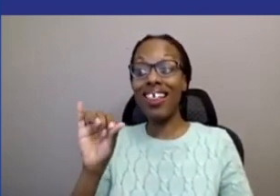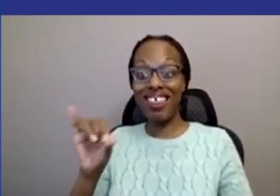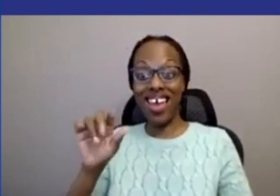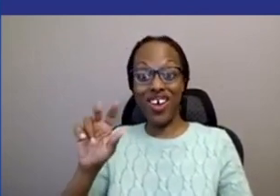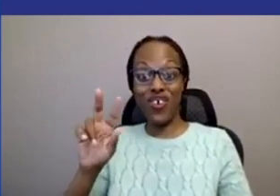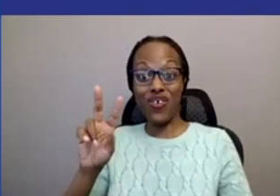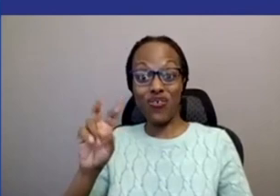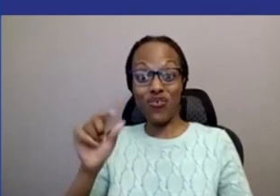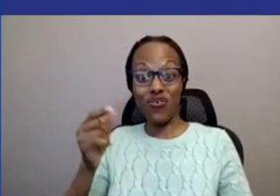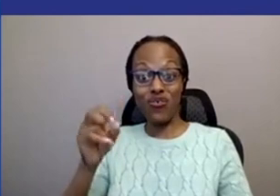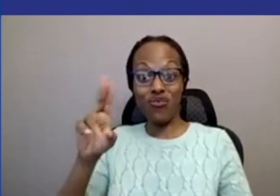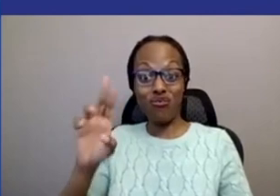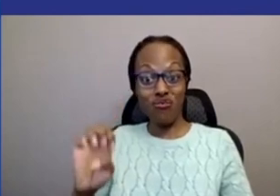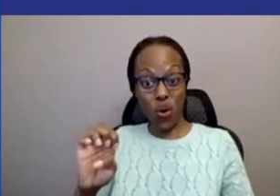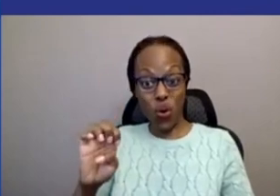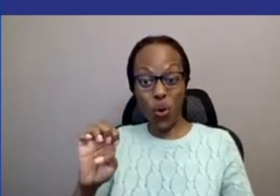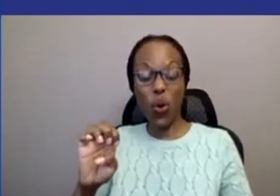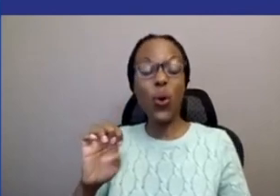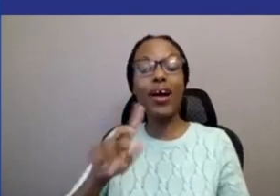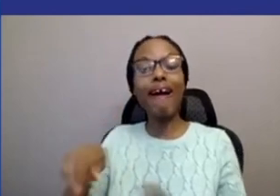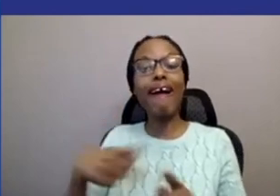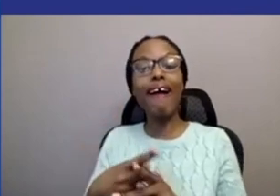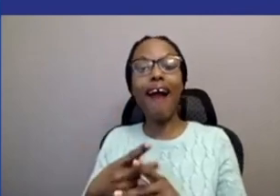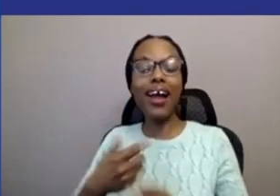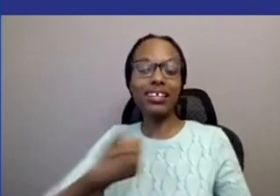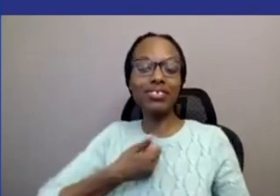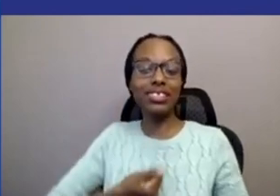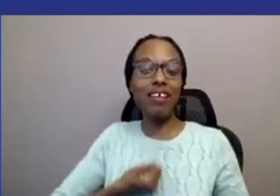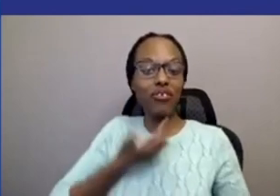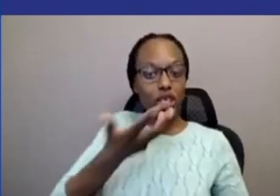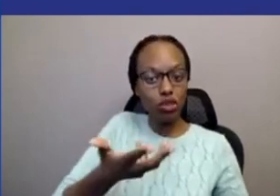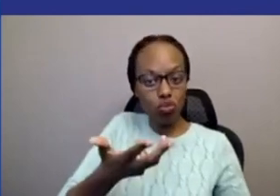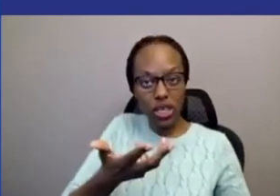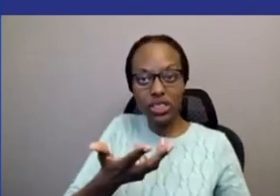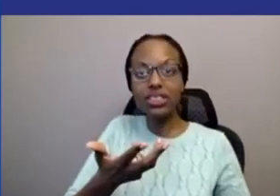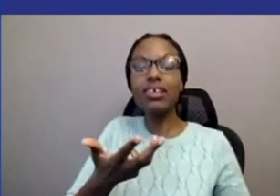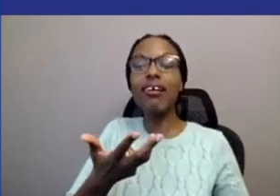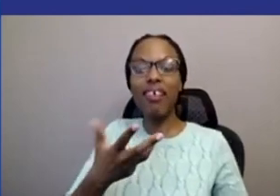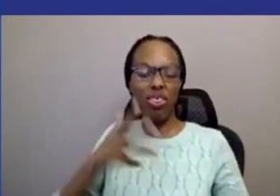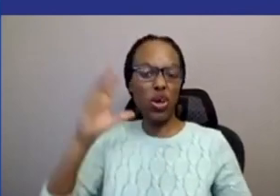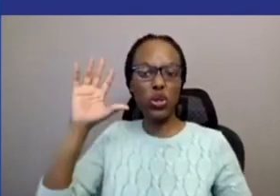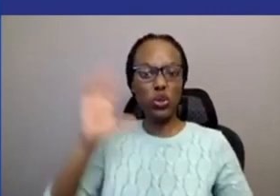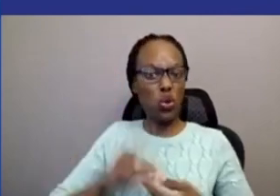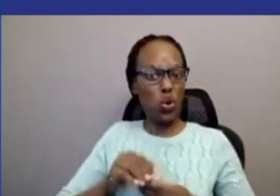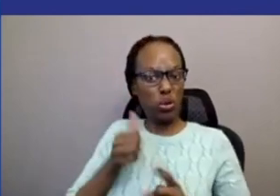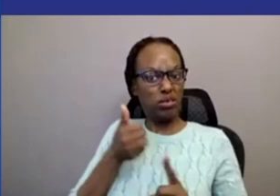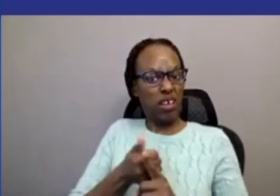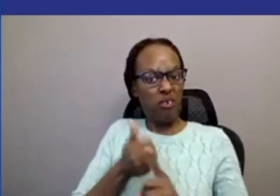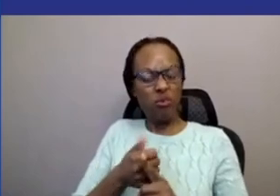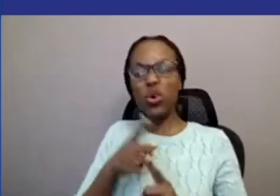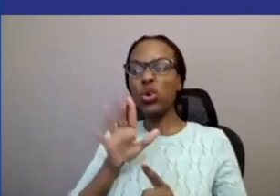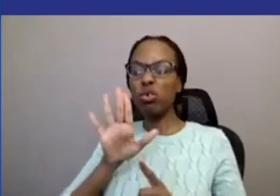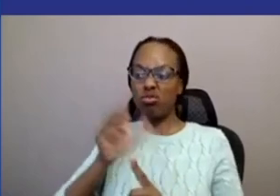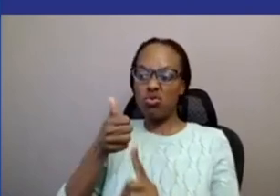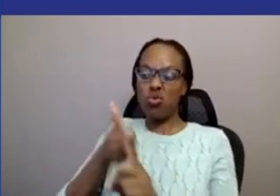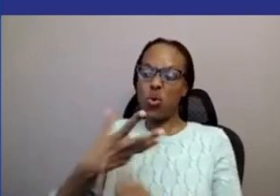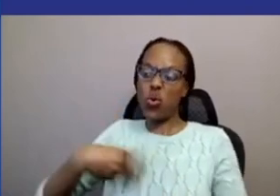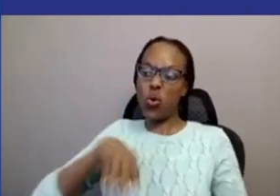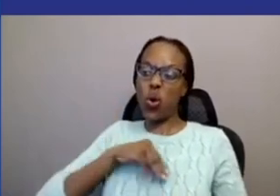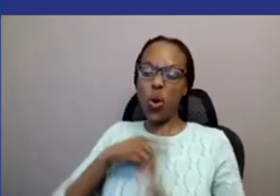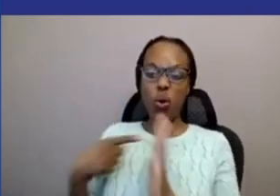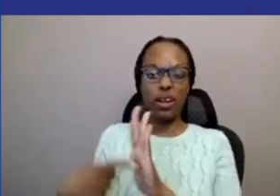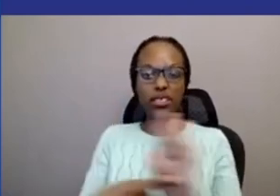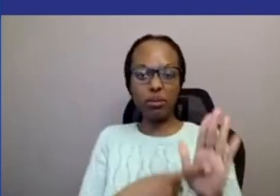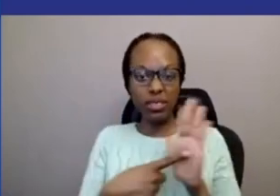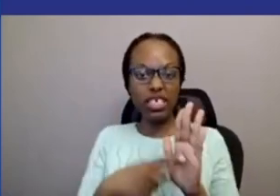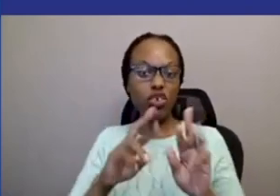no regards to your profession, Elements of Vogue. Give your total exhibition, give your very own rendition, get ready for your first